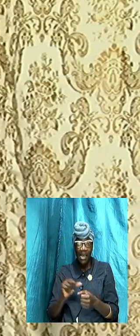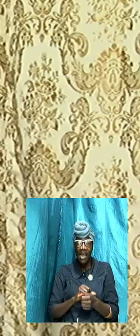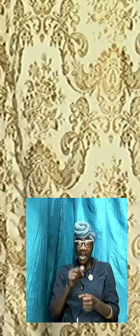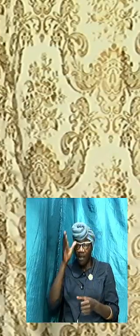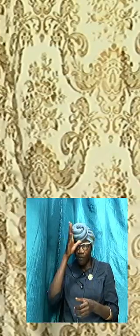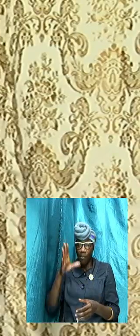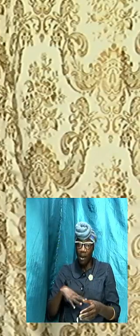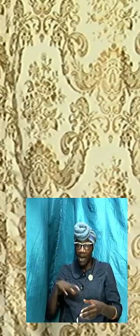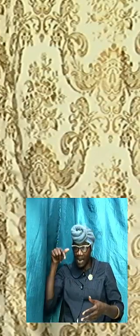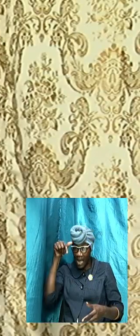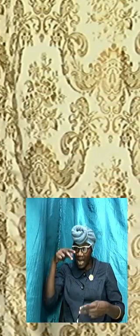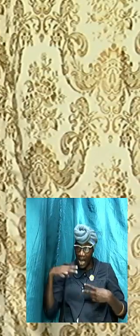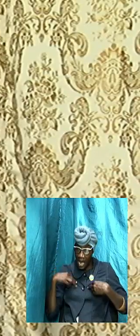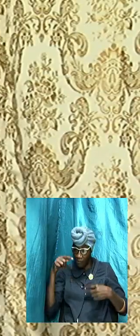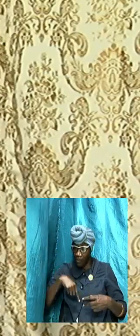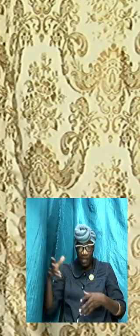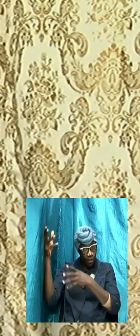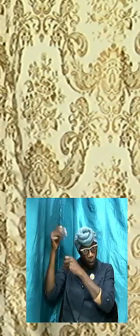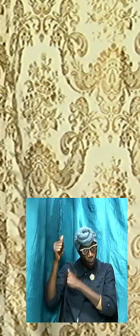this hope in him,